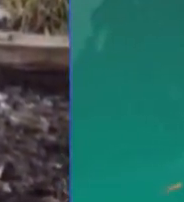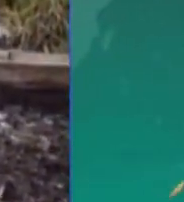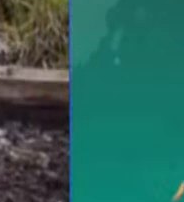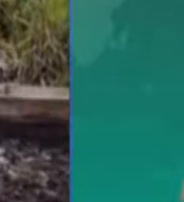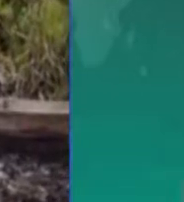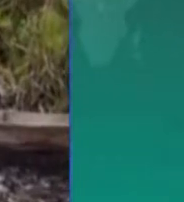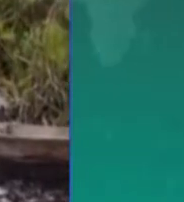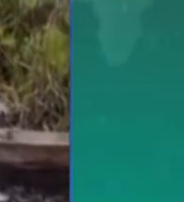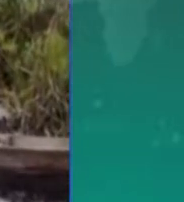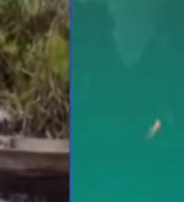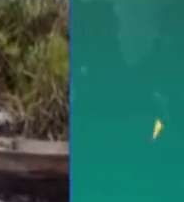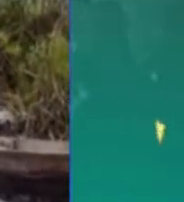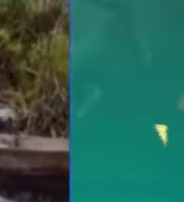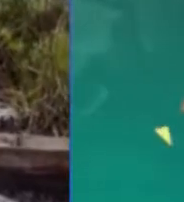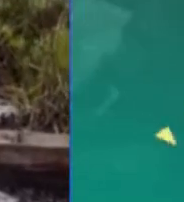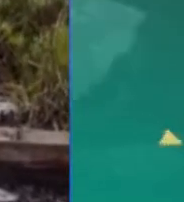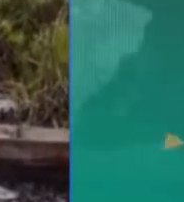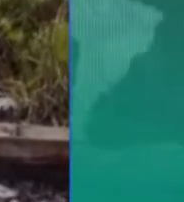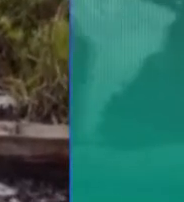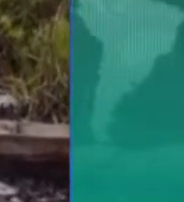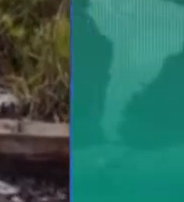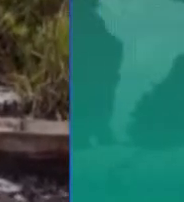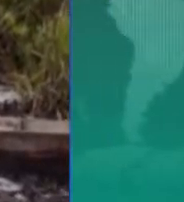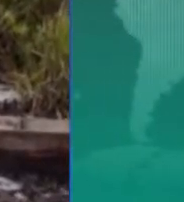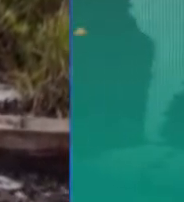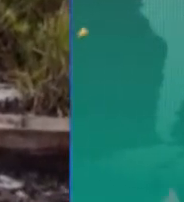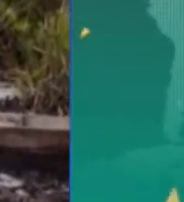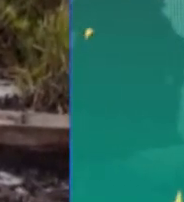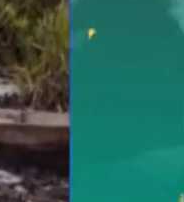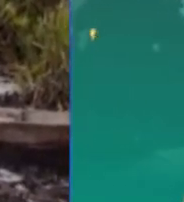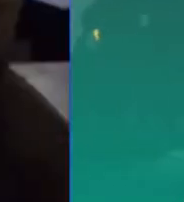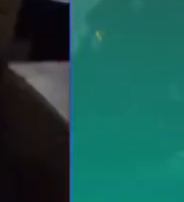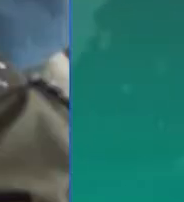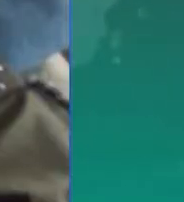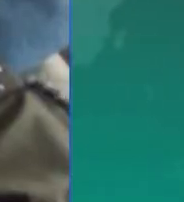songa enyanja wa mala yolekedde okugalwa olw'envuba embi